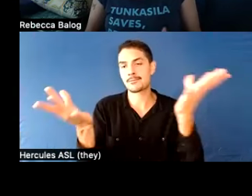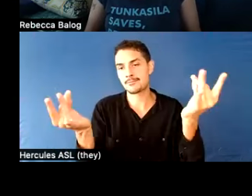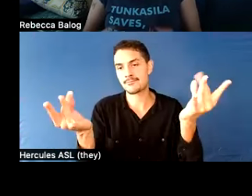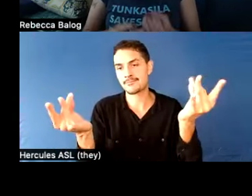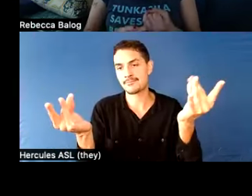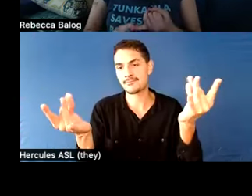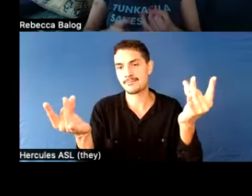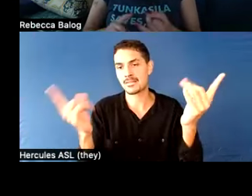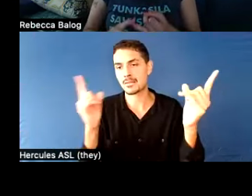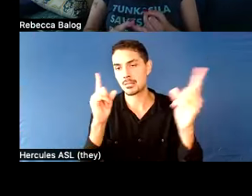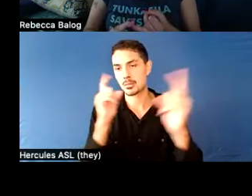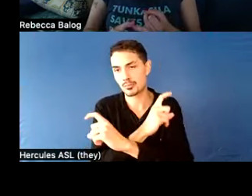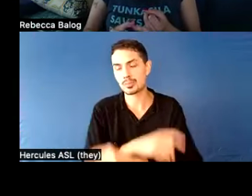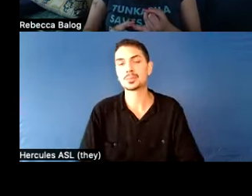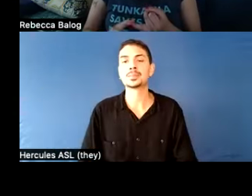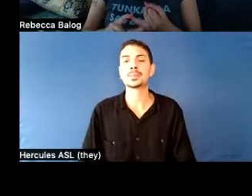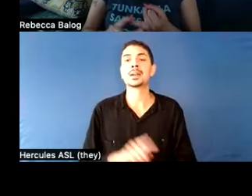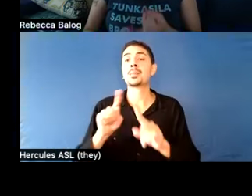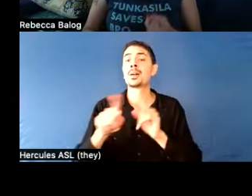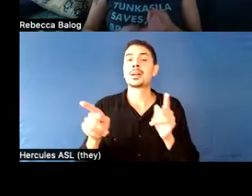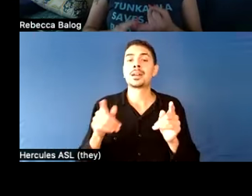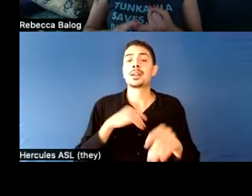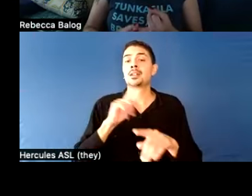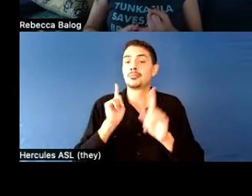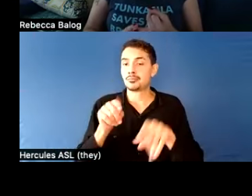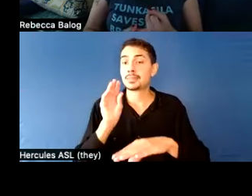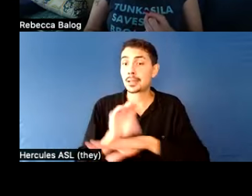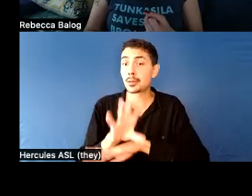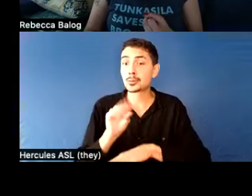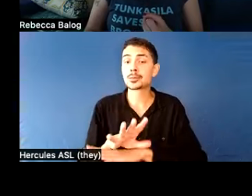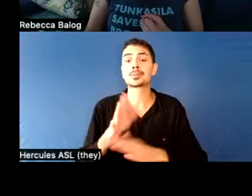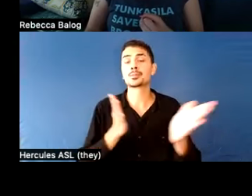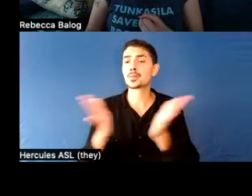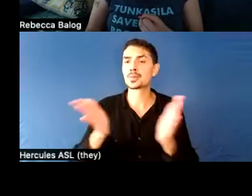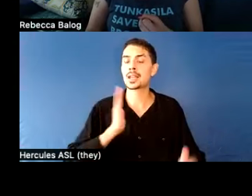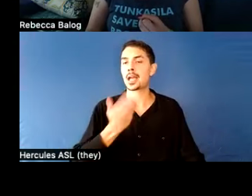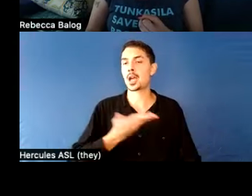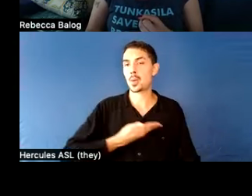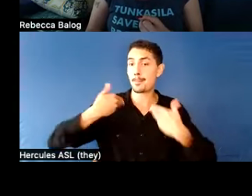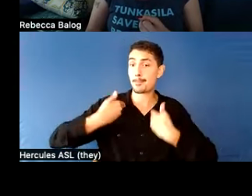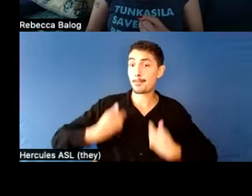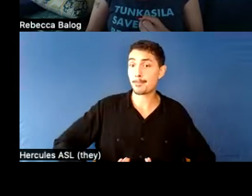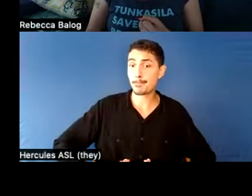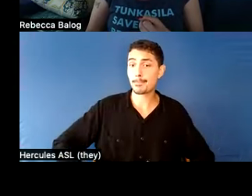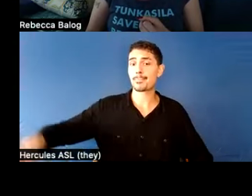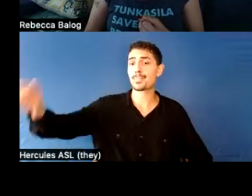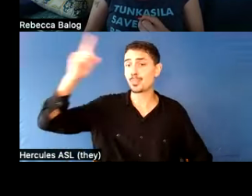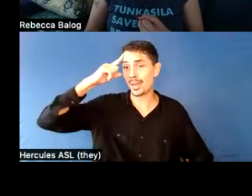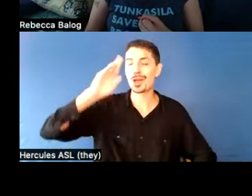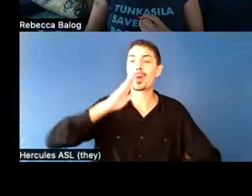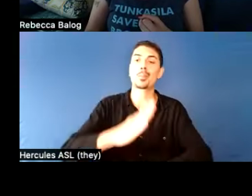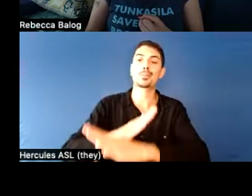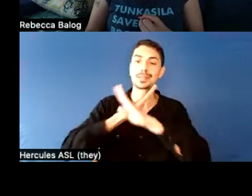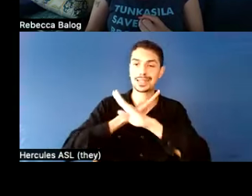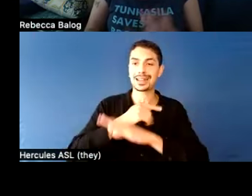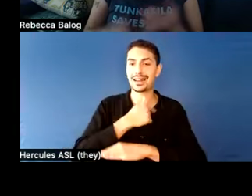when it comes to counseling and services, our bodies and minds will protect us from things we're not ready to handle. So it's